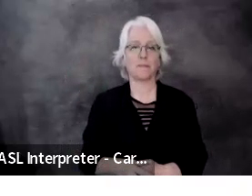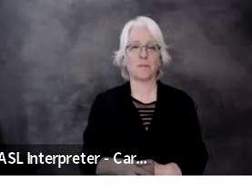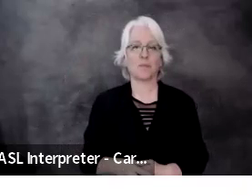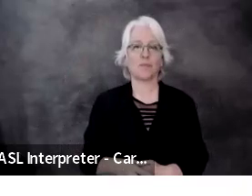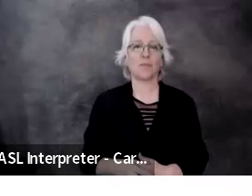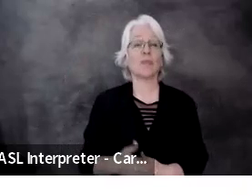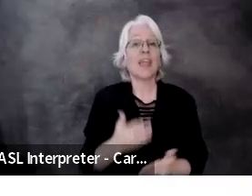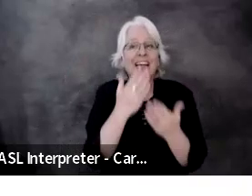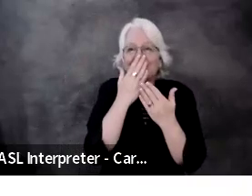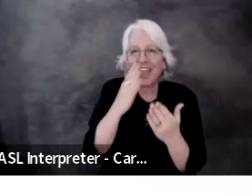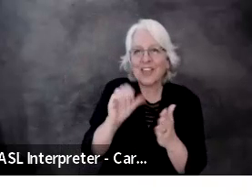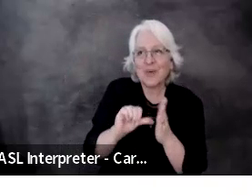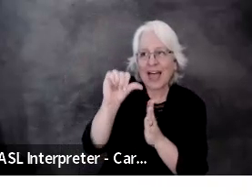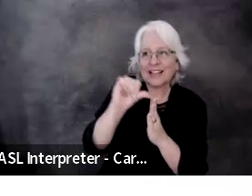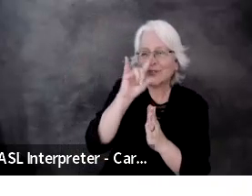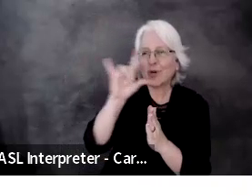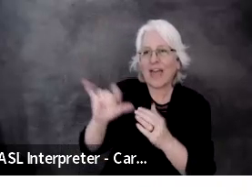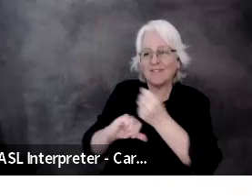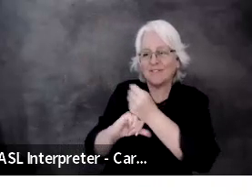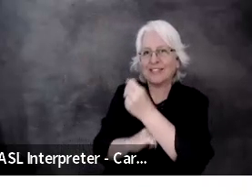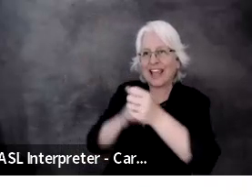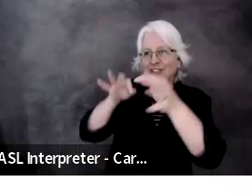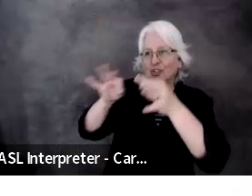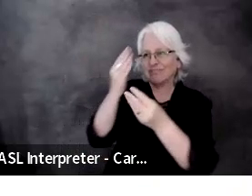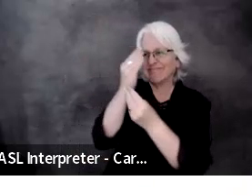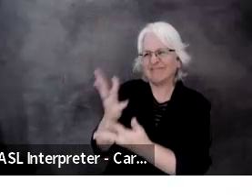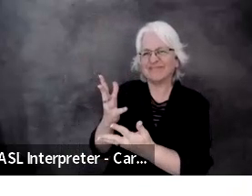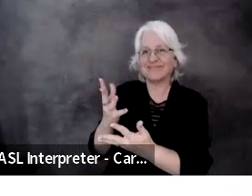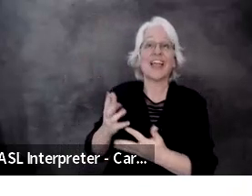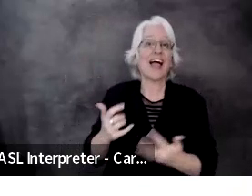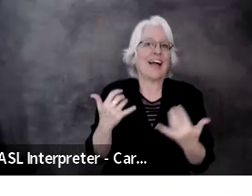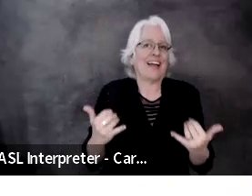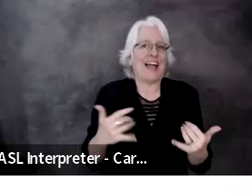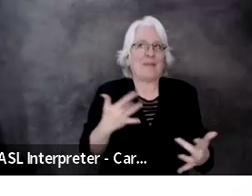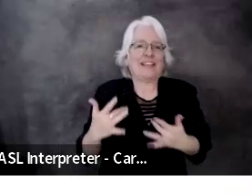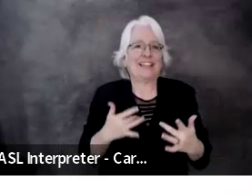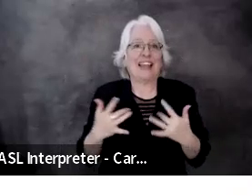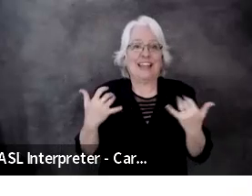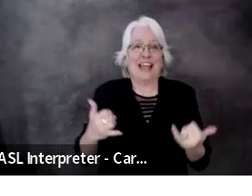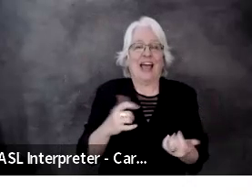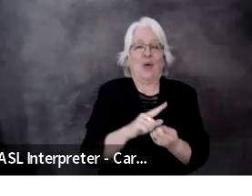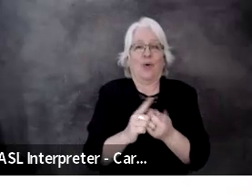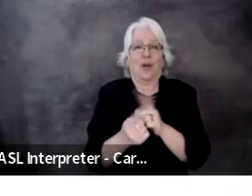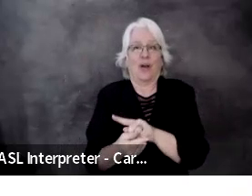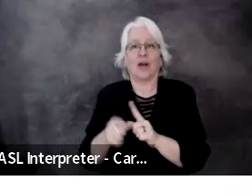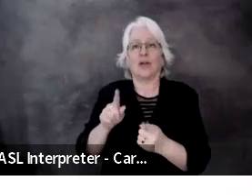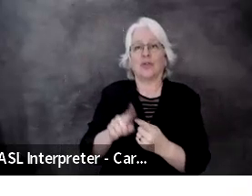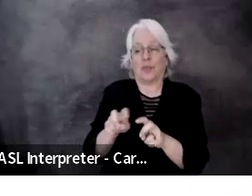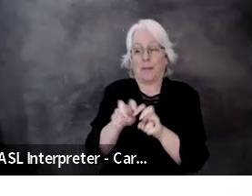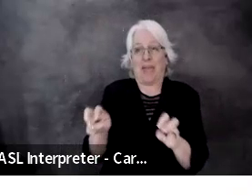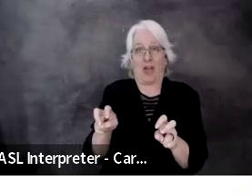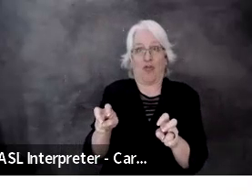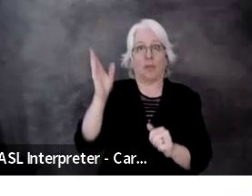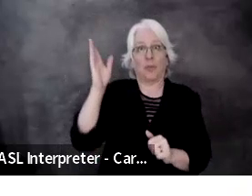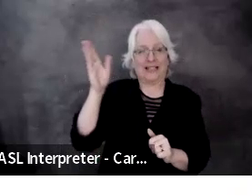Thank you, Allison, for that foundational information. I'm excited that we will now transition to the panel